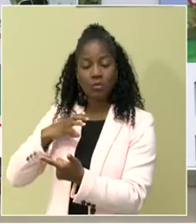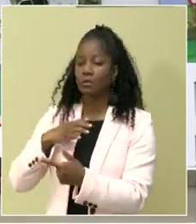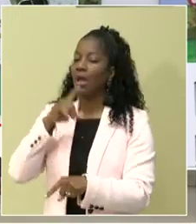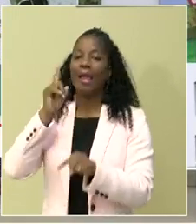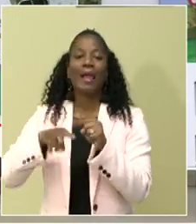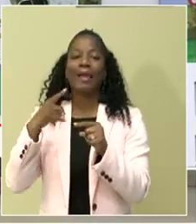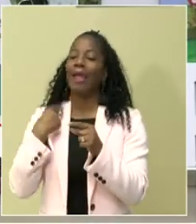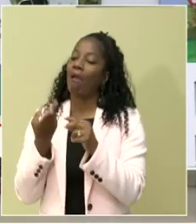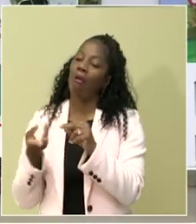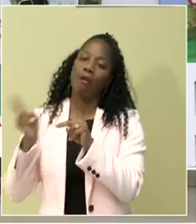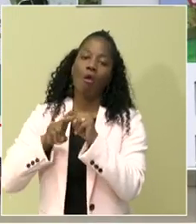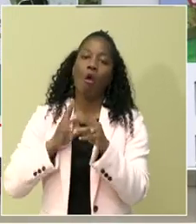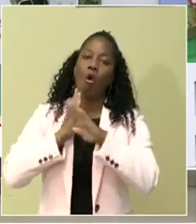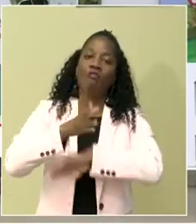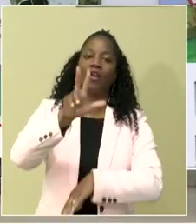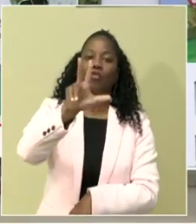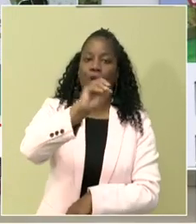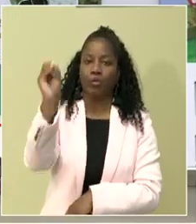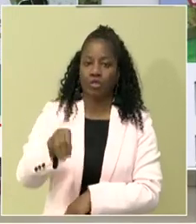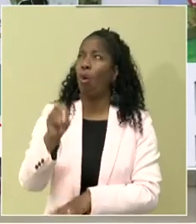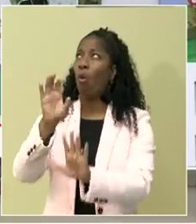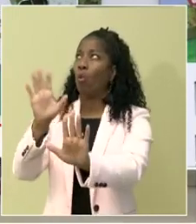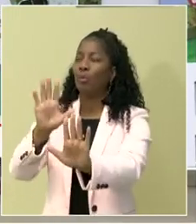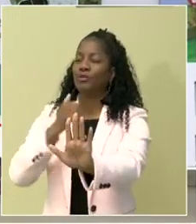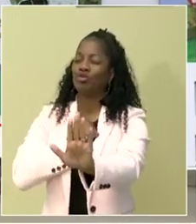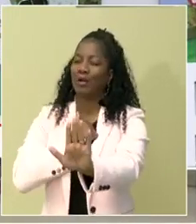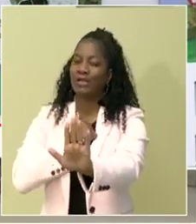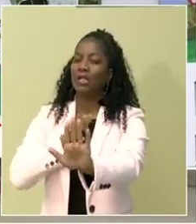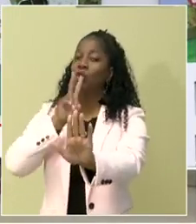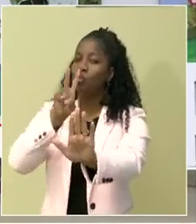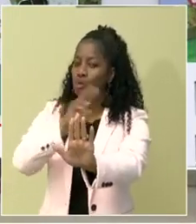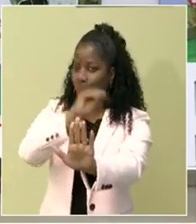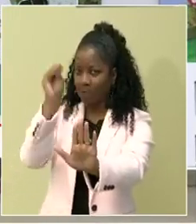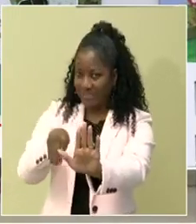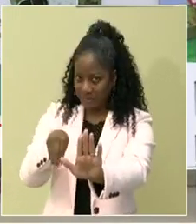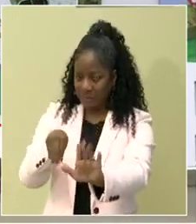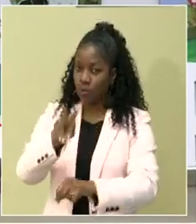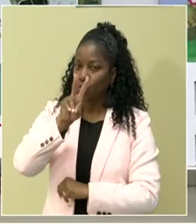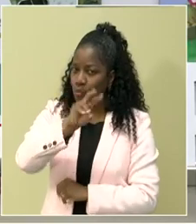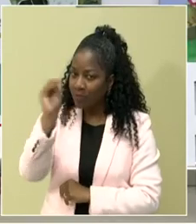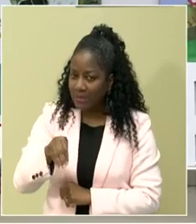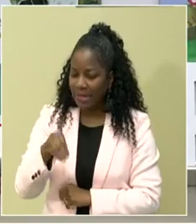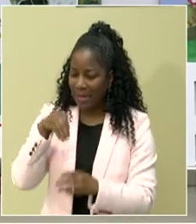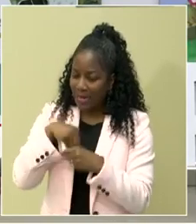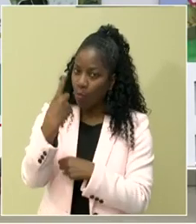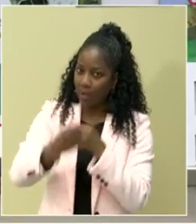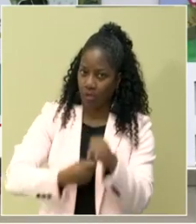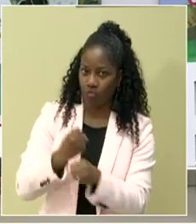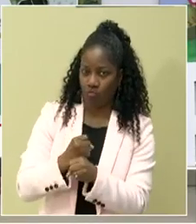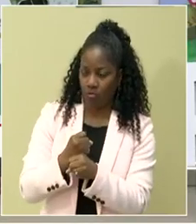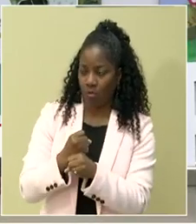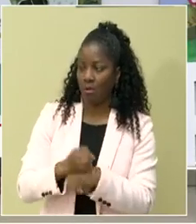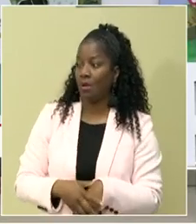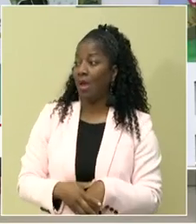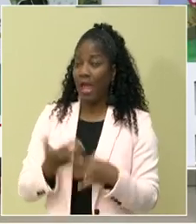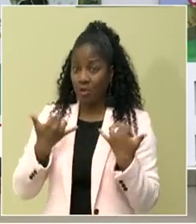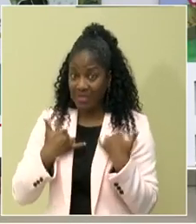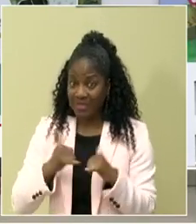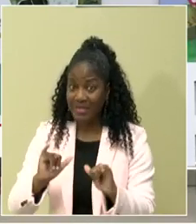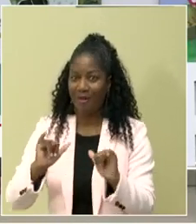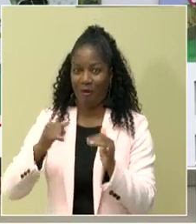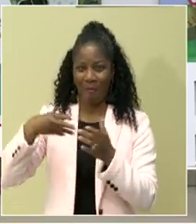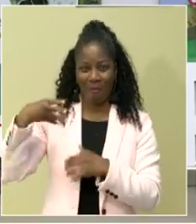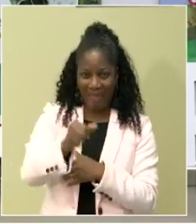up over 3% or 2%. It can't go over 2% in a given year. And then you still pay